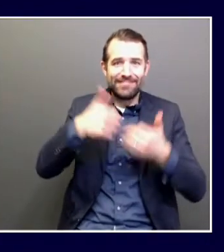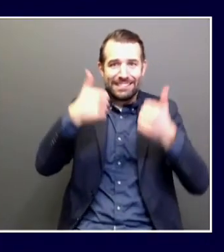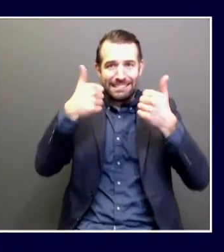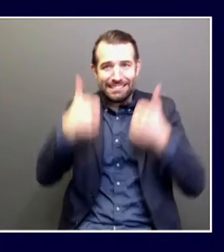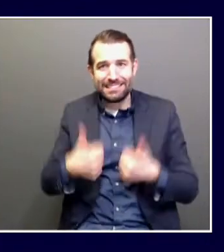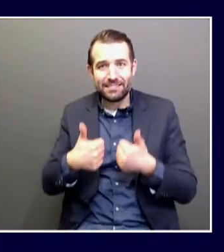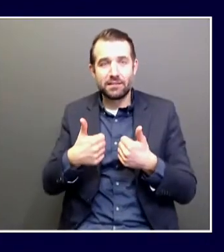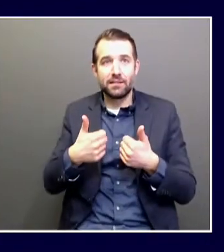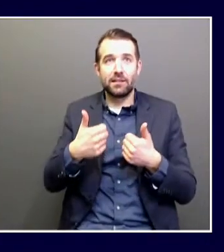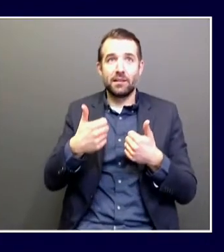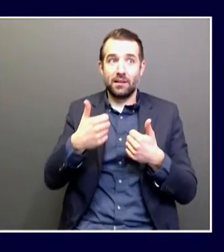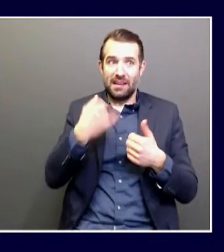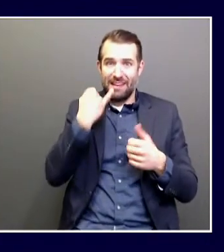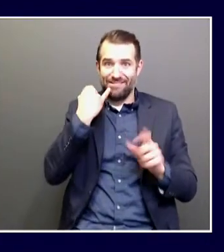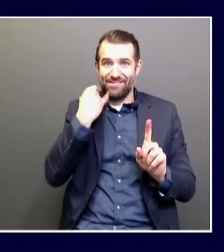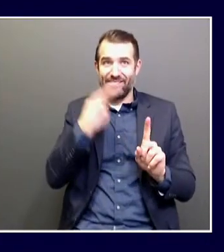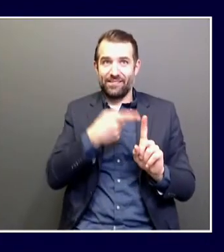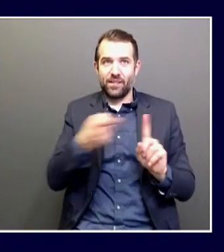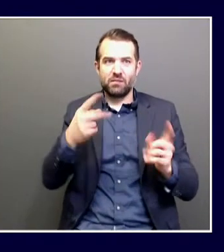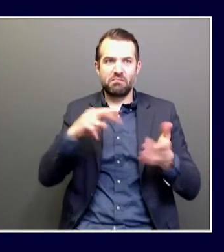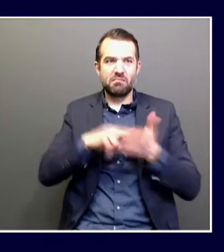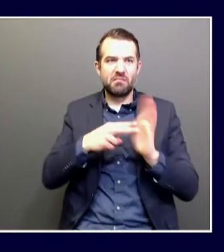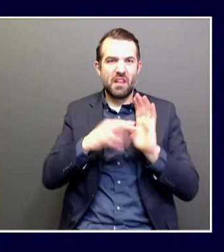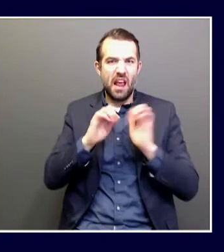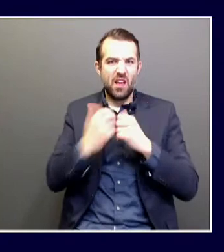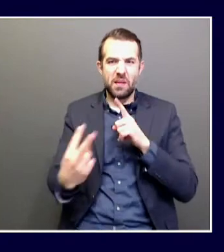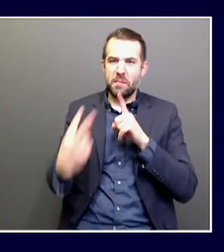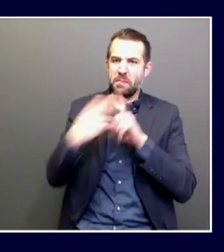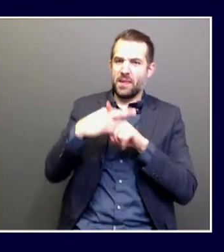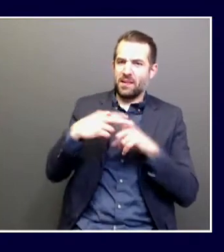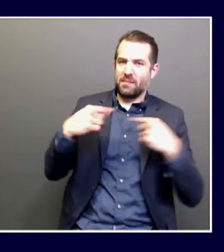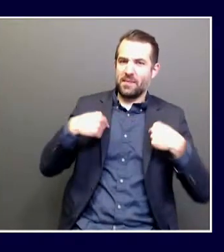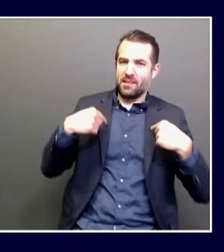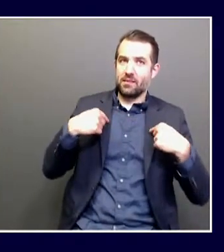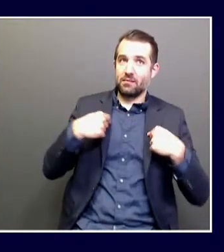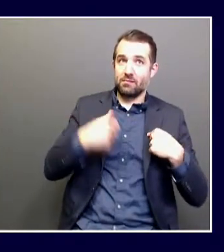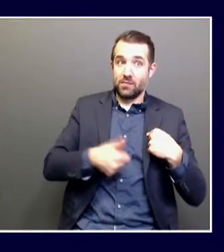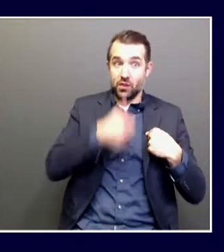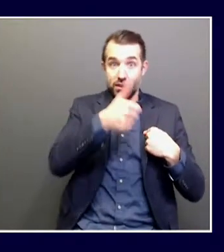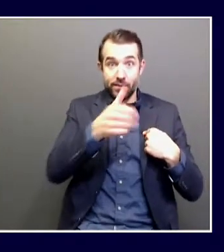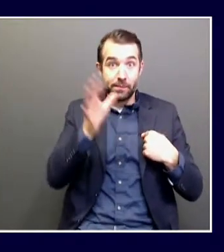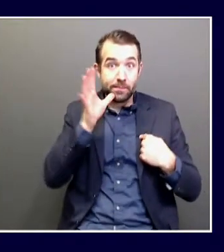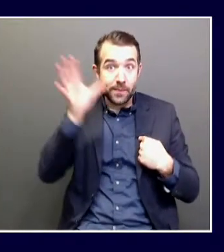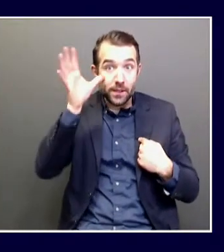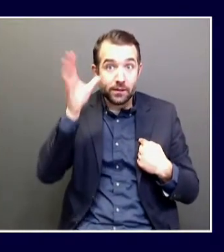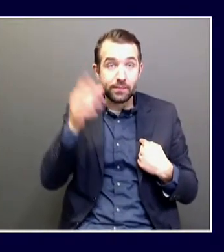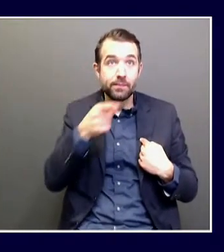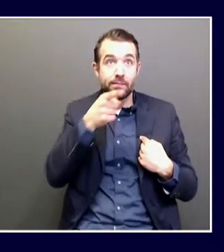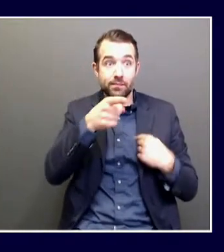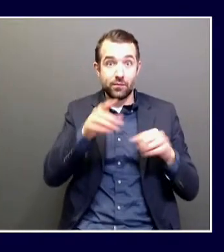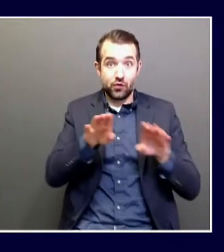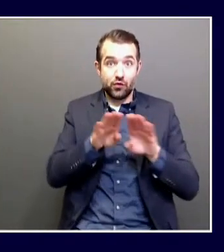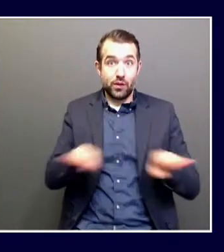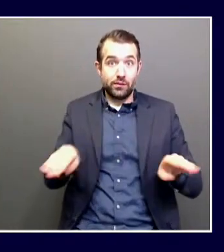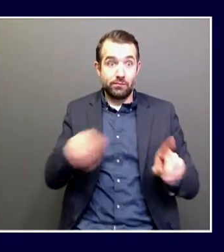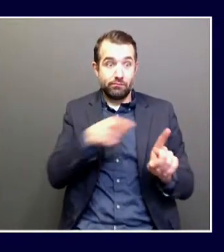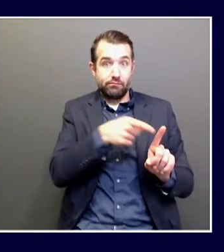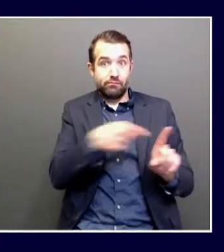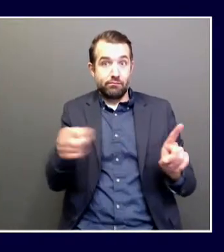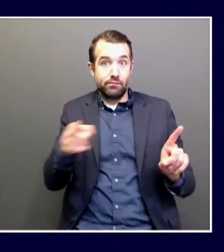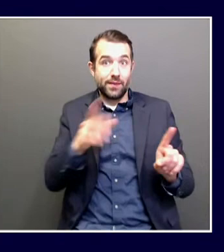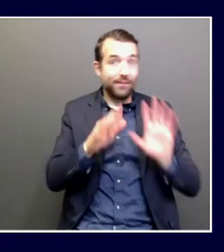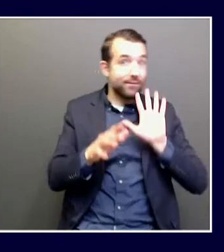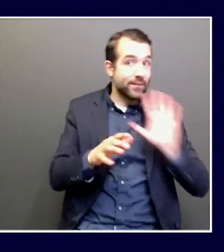of 12 to 15, and it's been 5 months or more since their second shot of COVID-19 vaccine, we